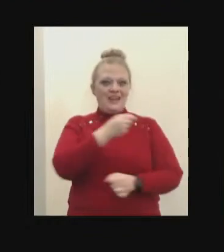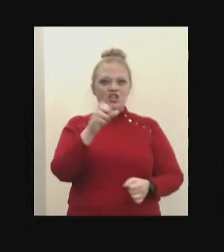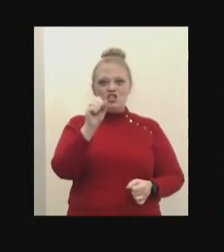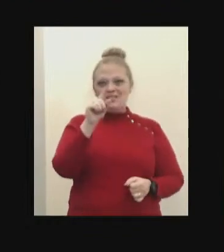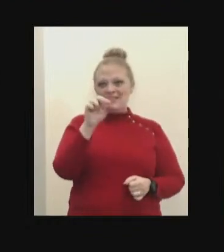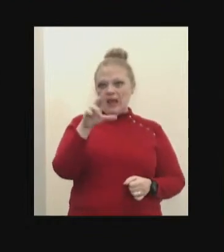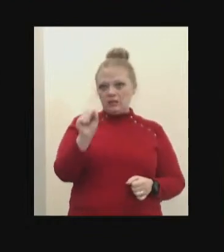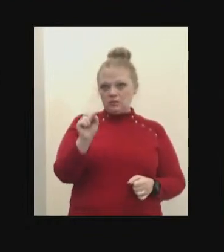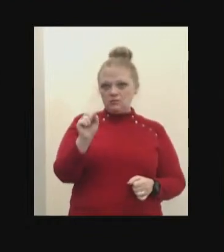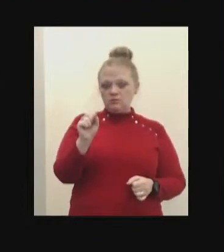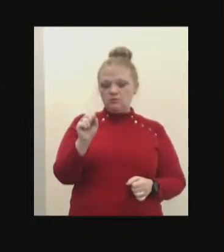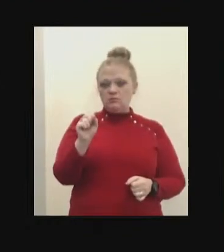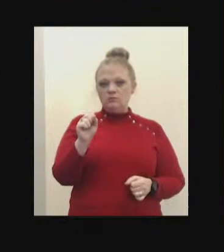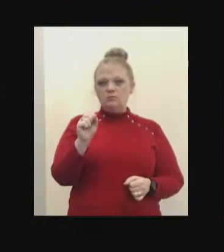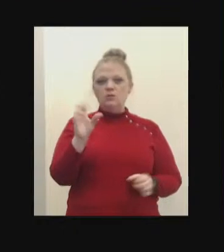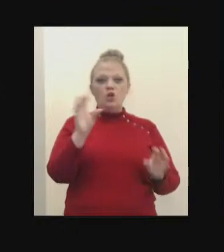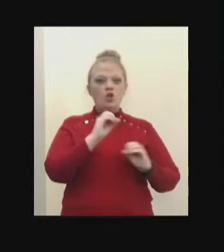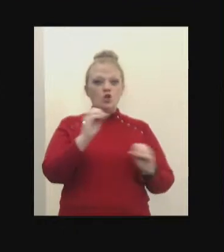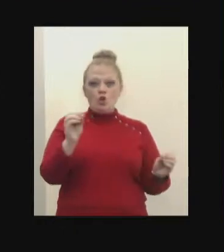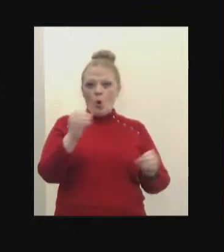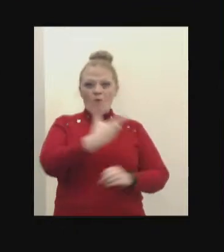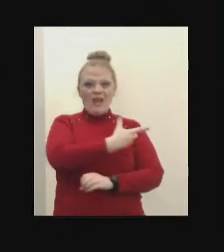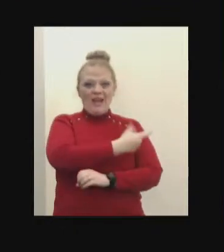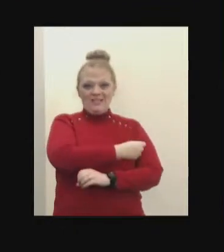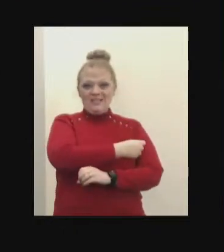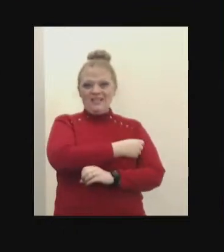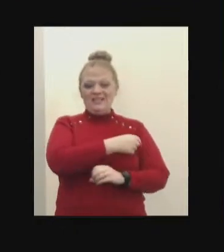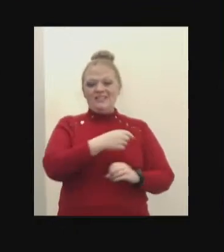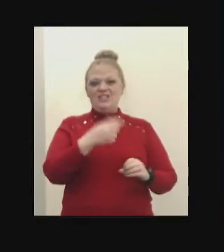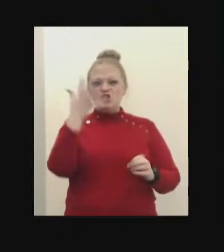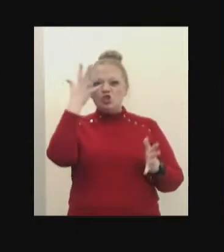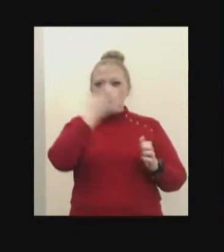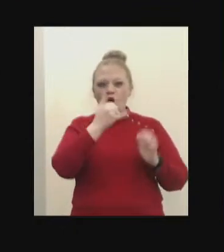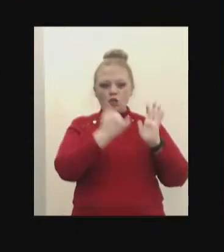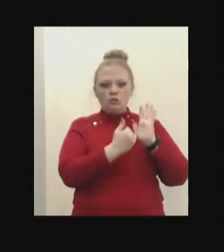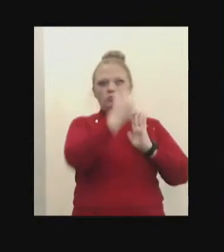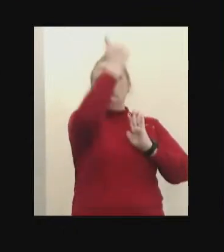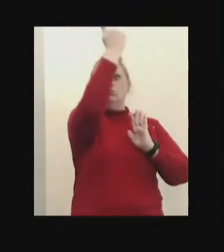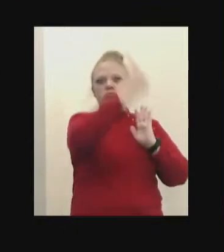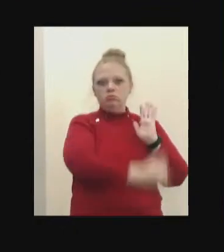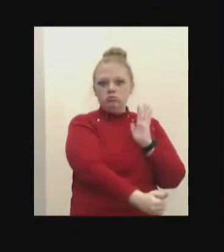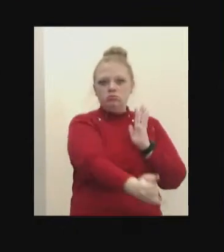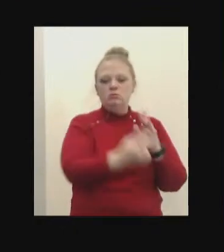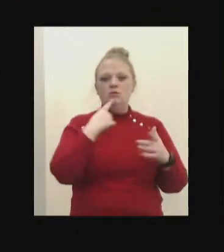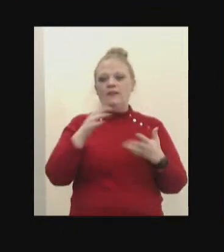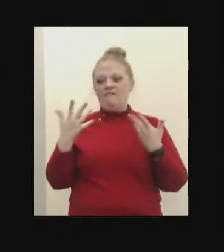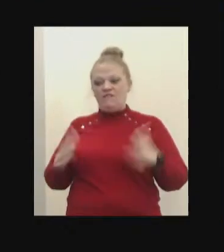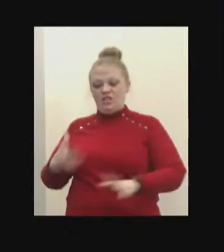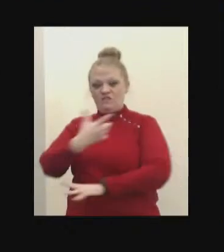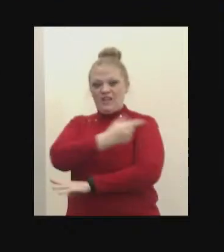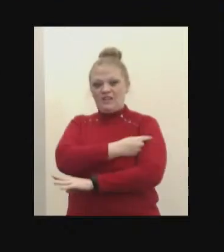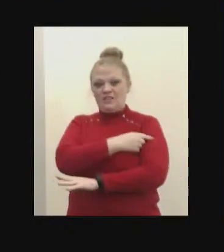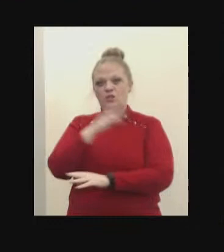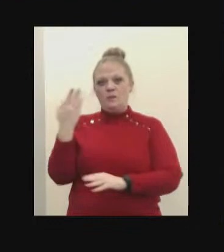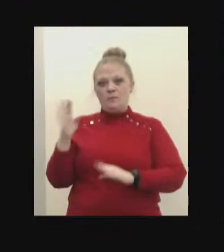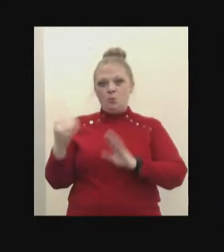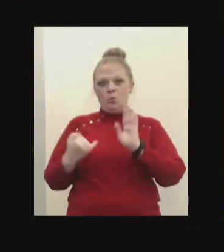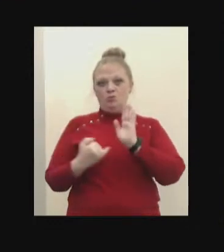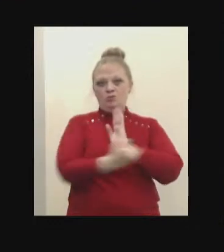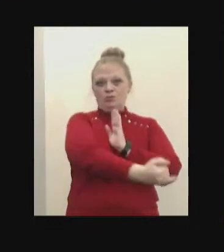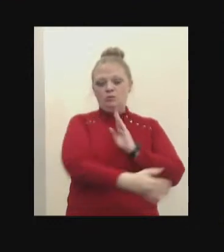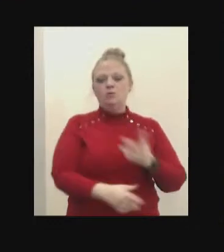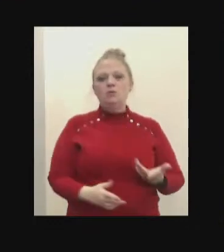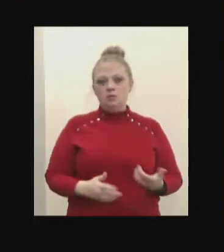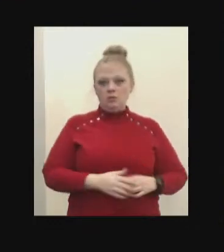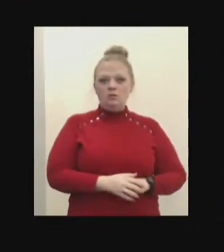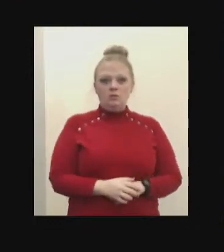unvaccinated are in the dark line with the steep curve, and the vaccinated, fully vaccinated, are in the blue line. So you can see